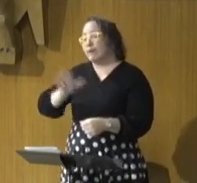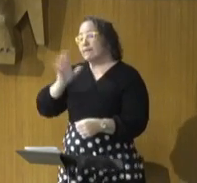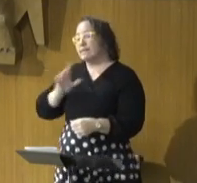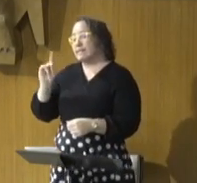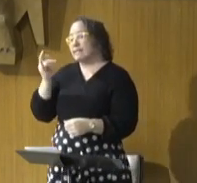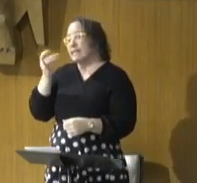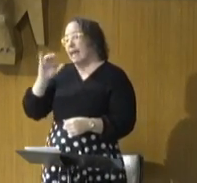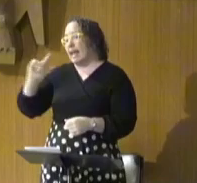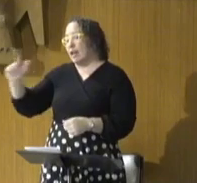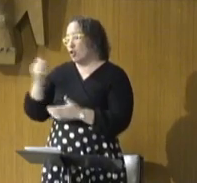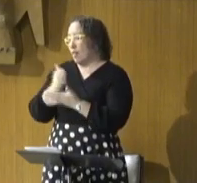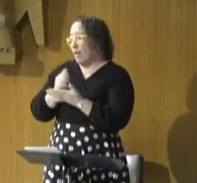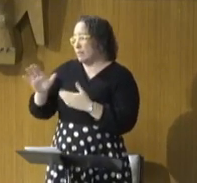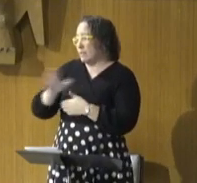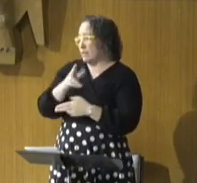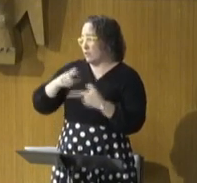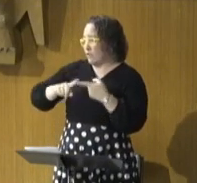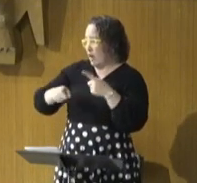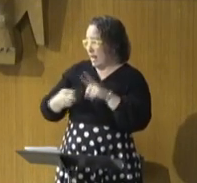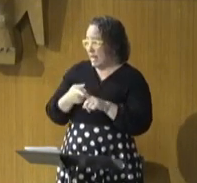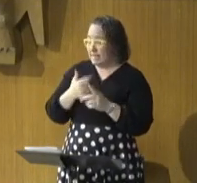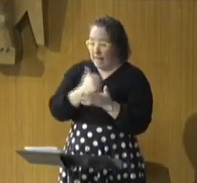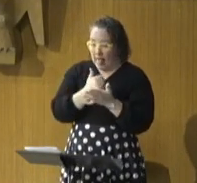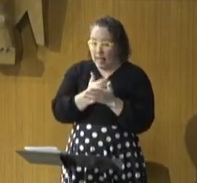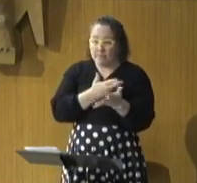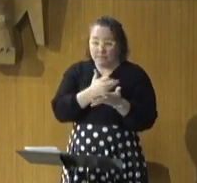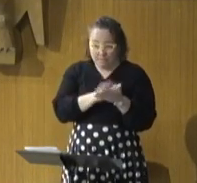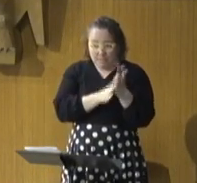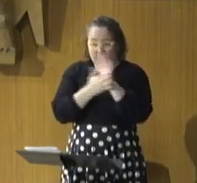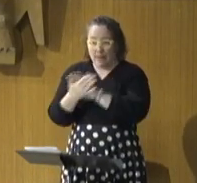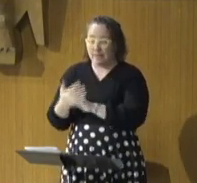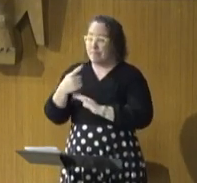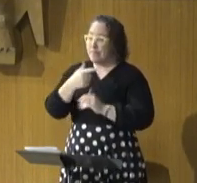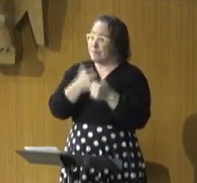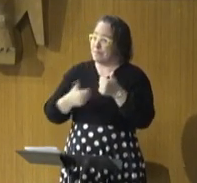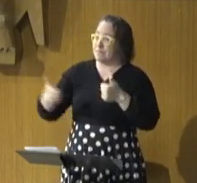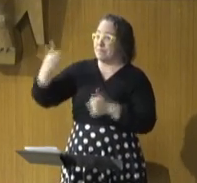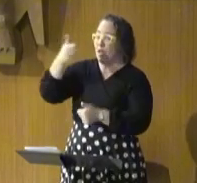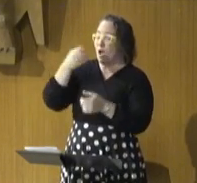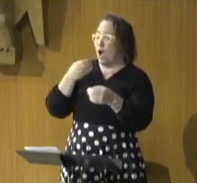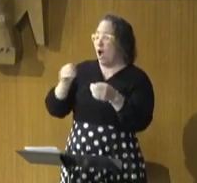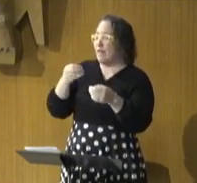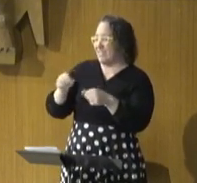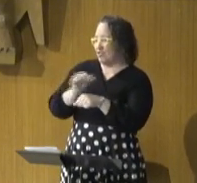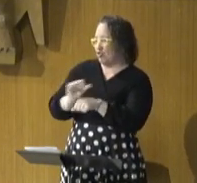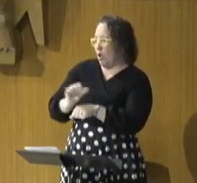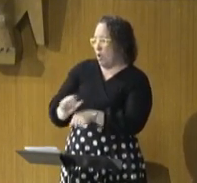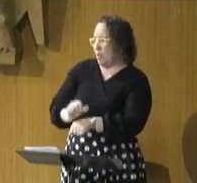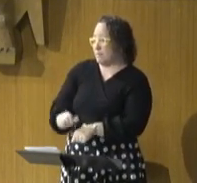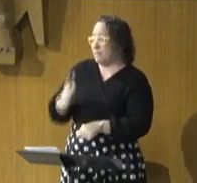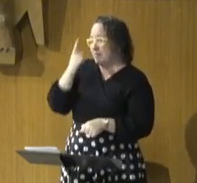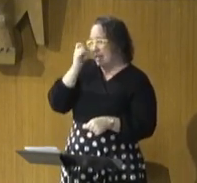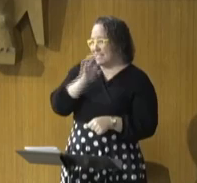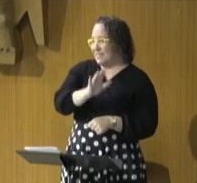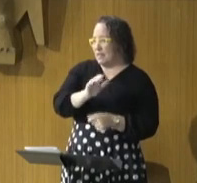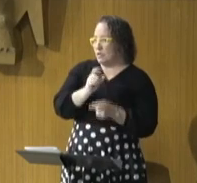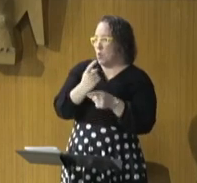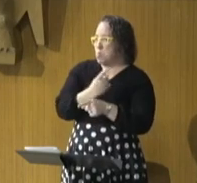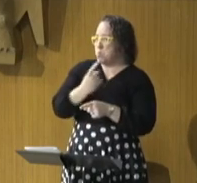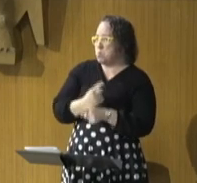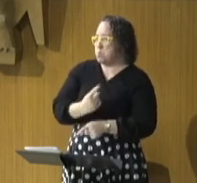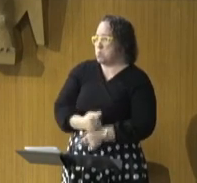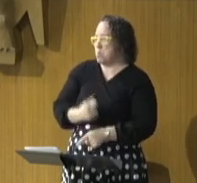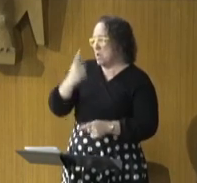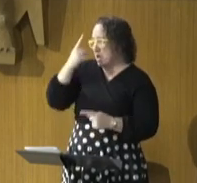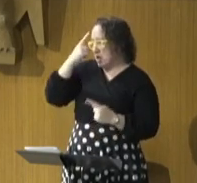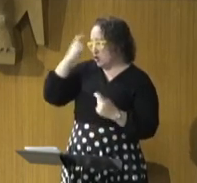helped these three friends obtain administrator positions in Babylon due to his correct interpretation of a king's dream.